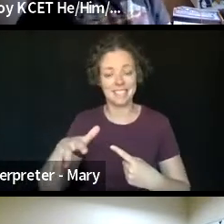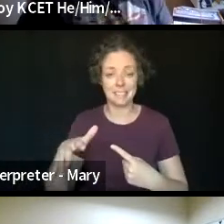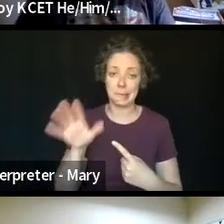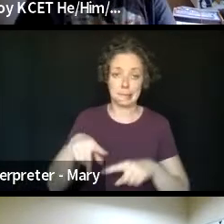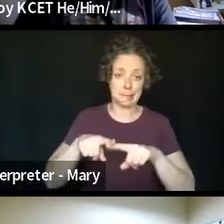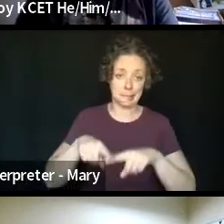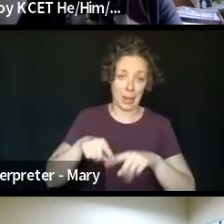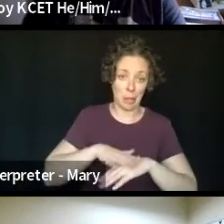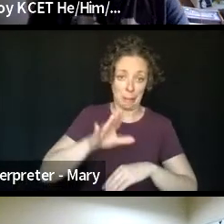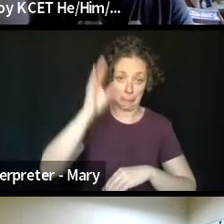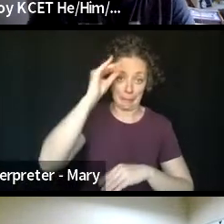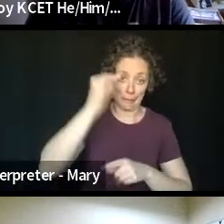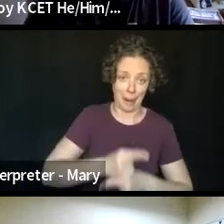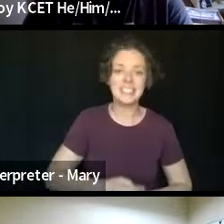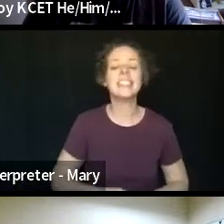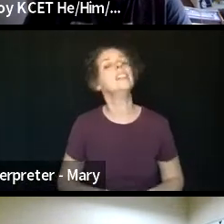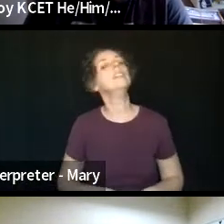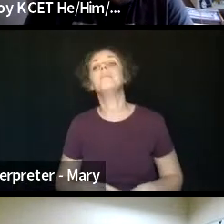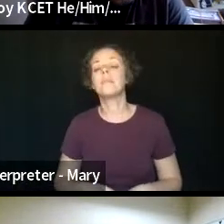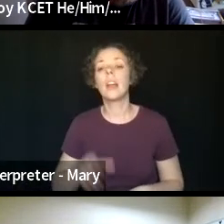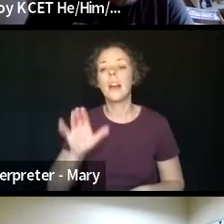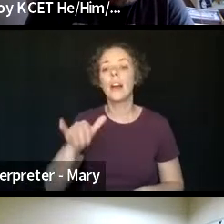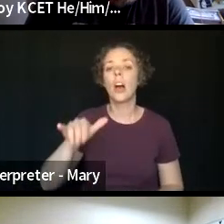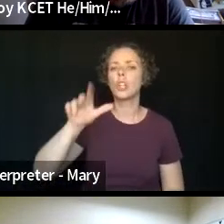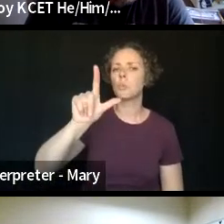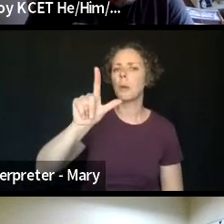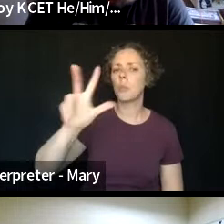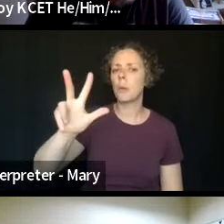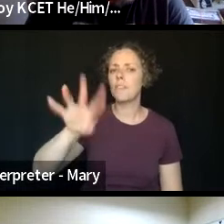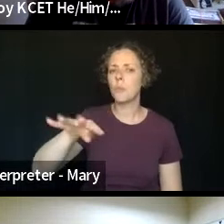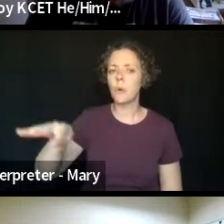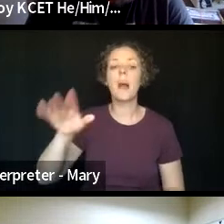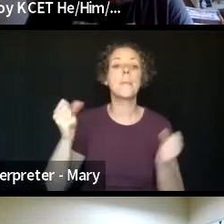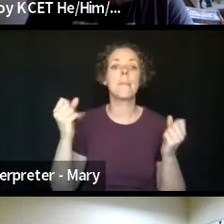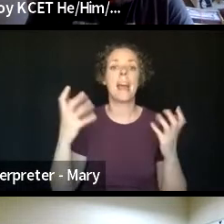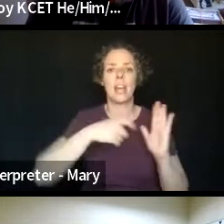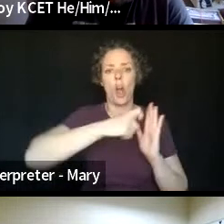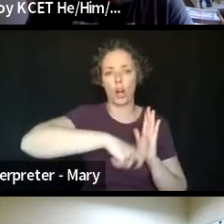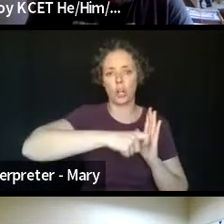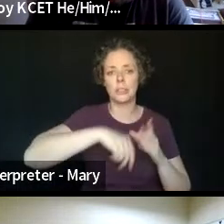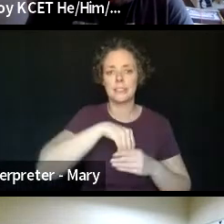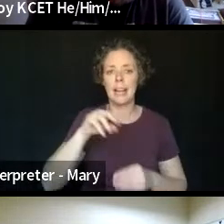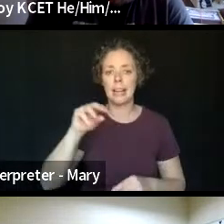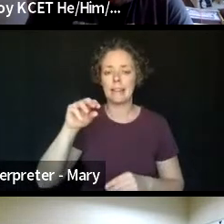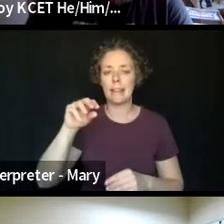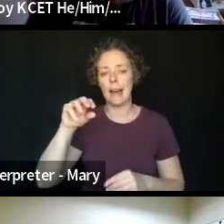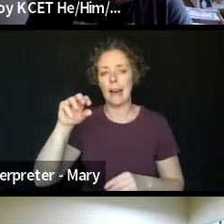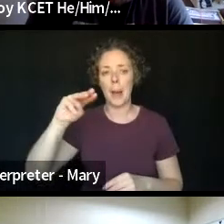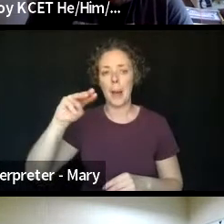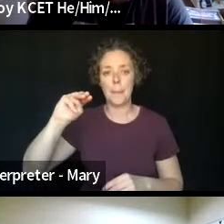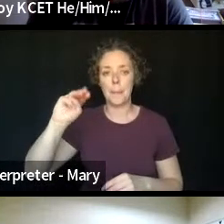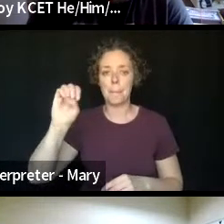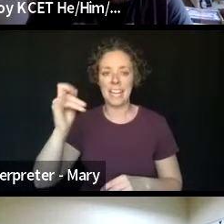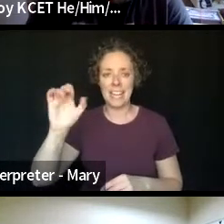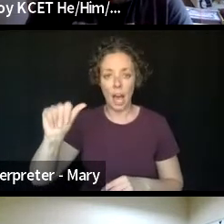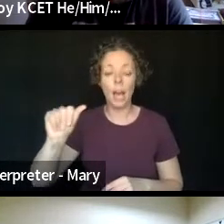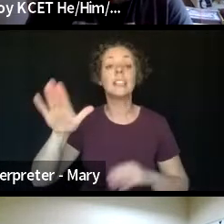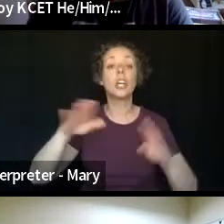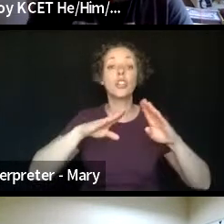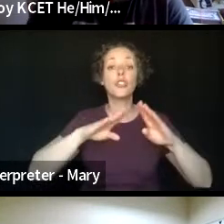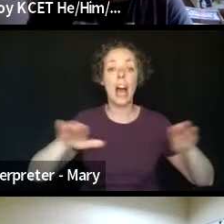the Senate sub for House Bill 2344, there's been lots of articles in the media about this bill. This is the child care